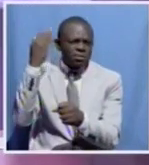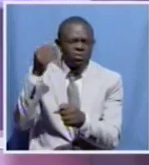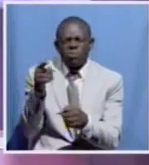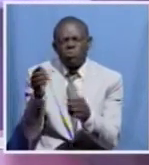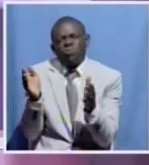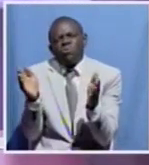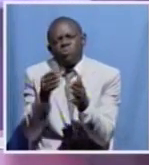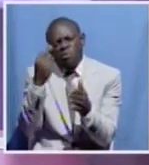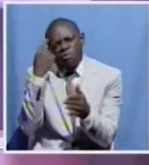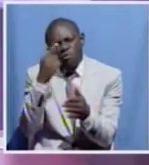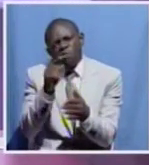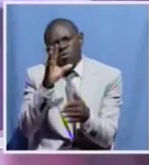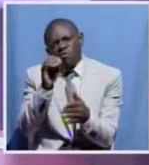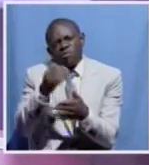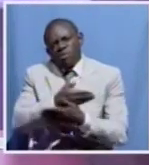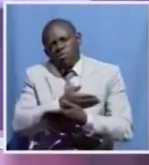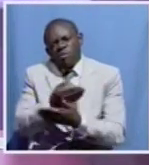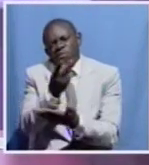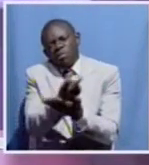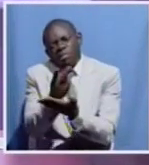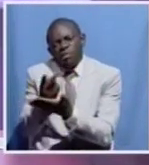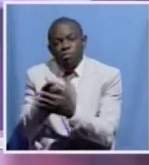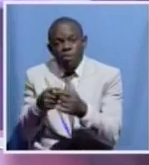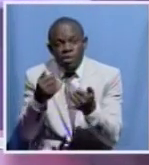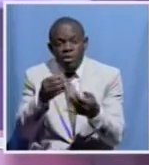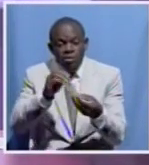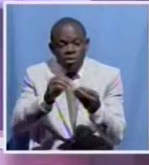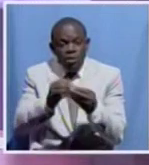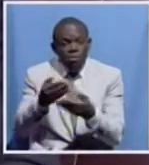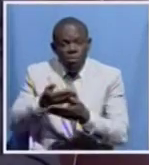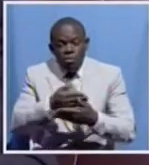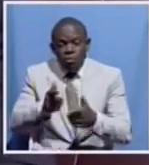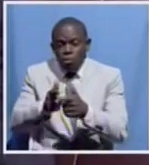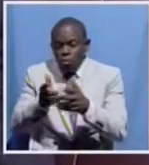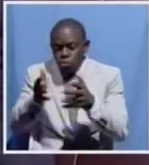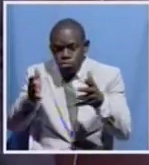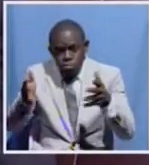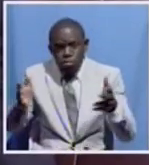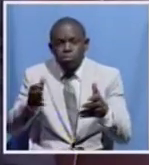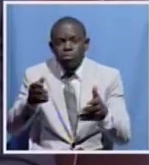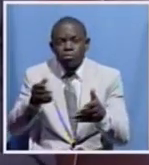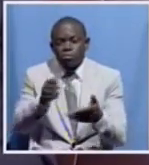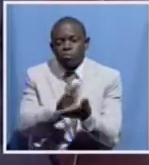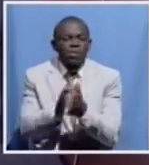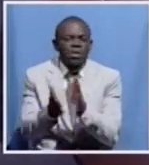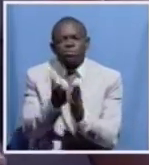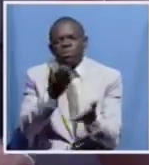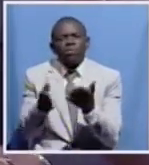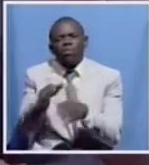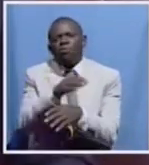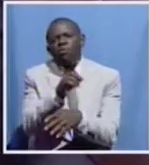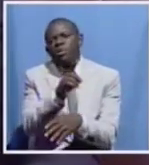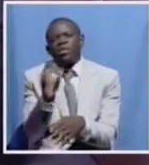of pressure on the equipment that is used to keep these Zambian babies alive. So for instance,